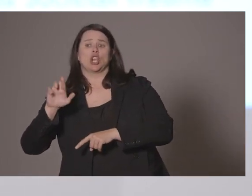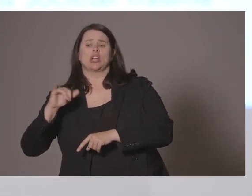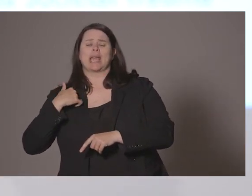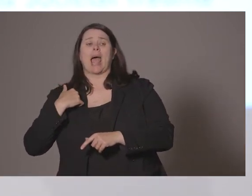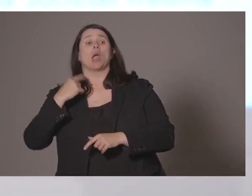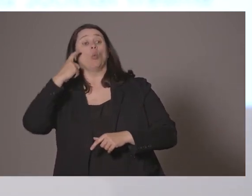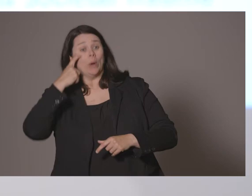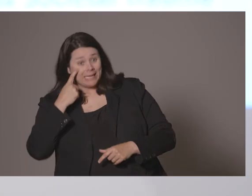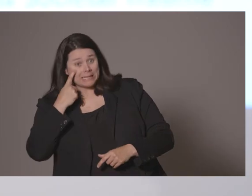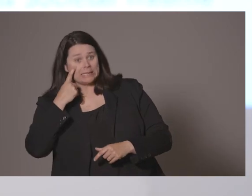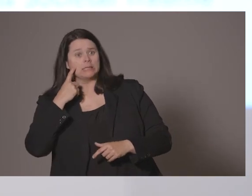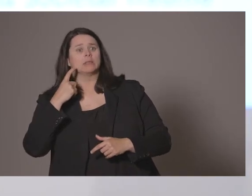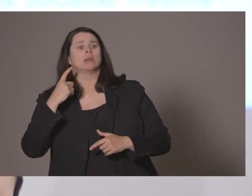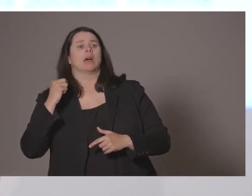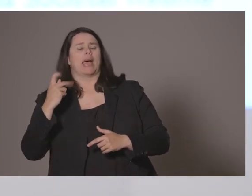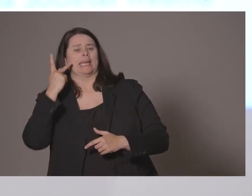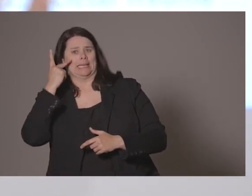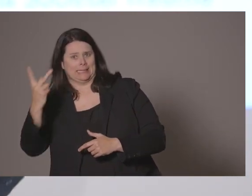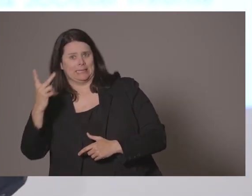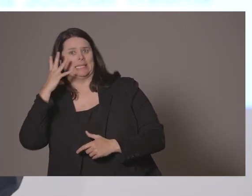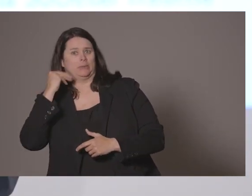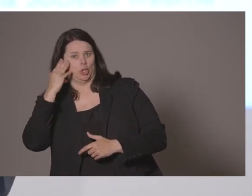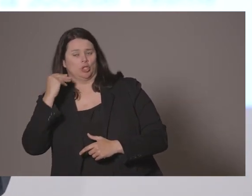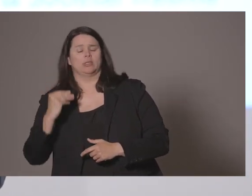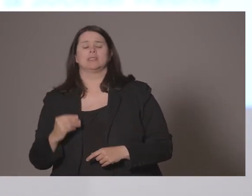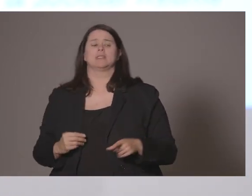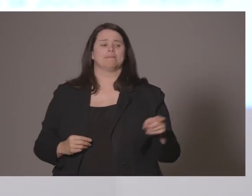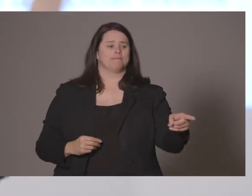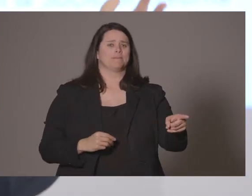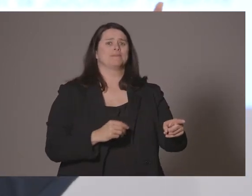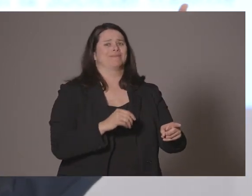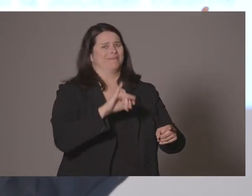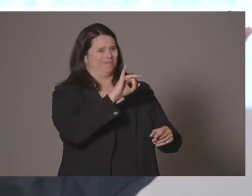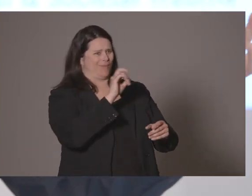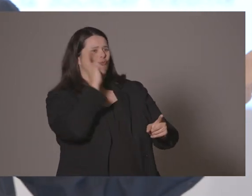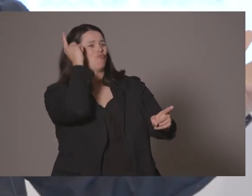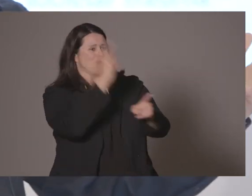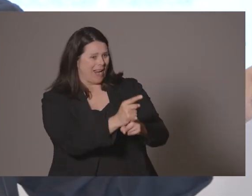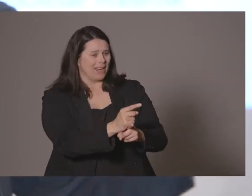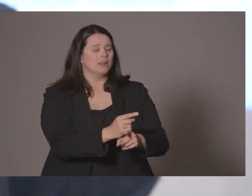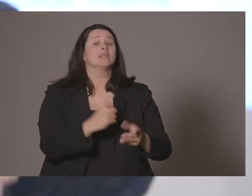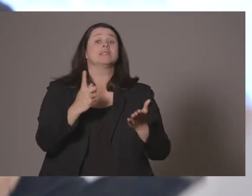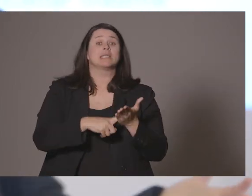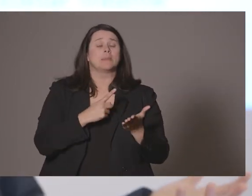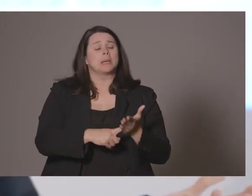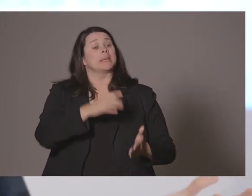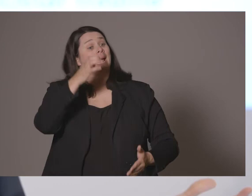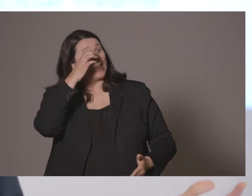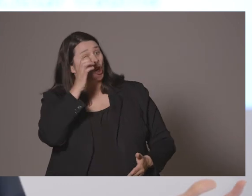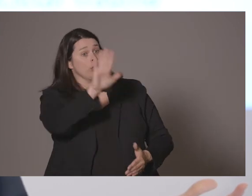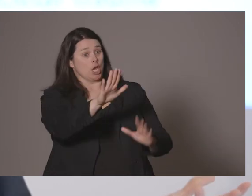Right, so in being in helping professions, hearing somebody else's story can